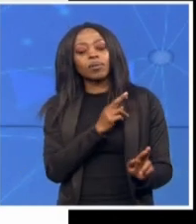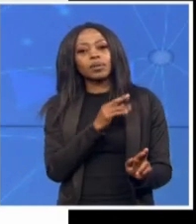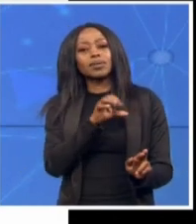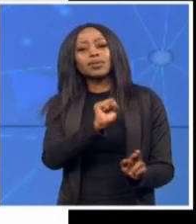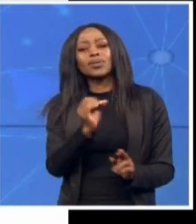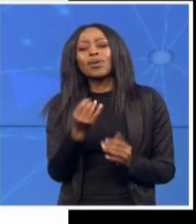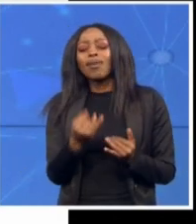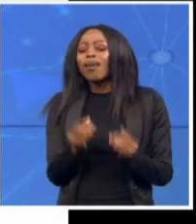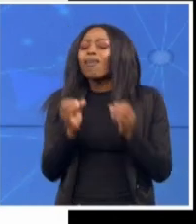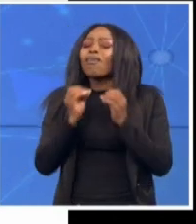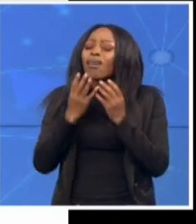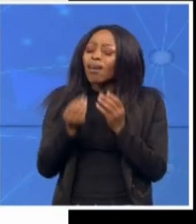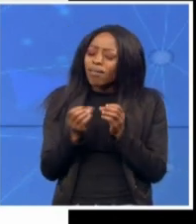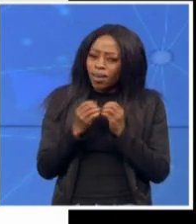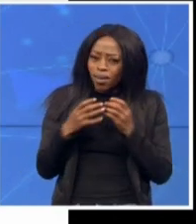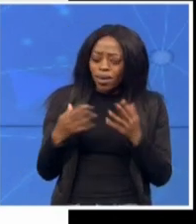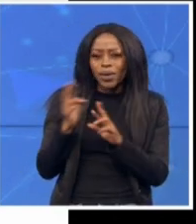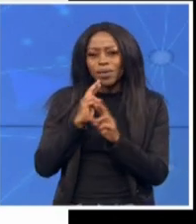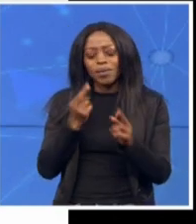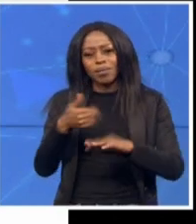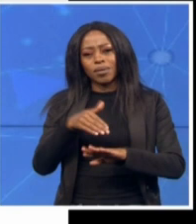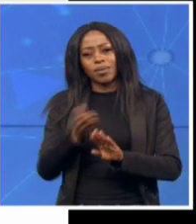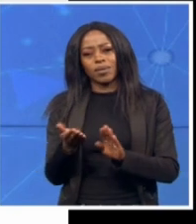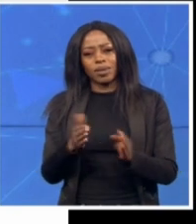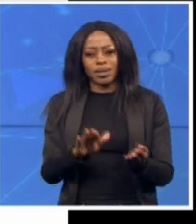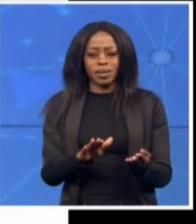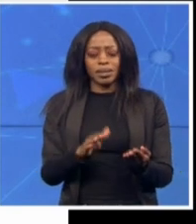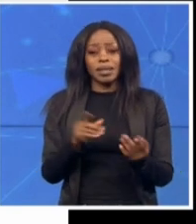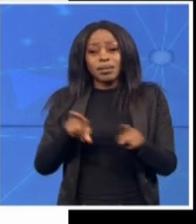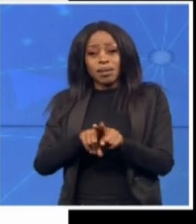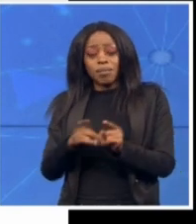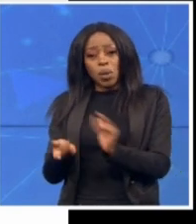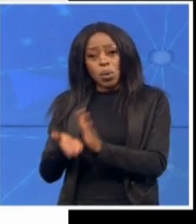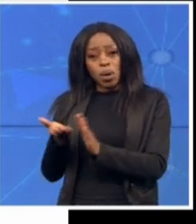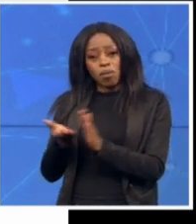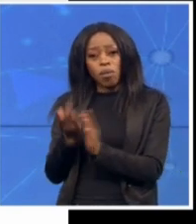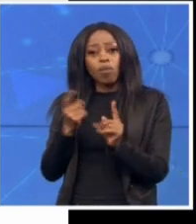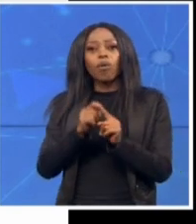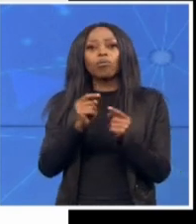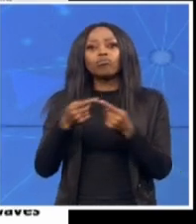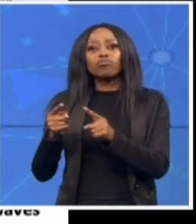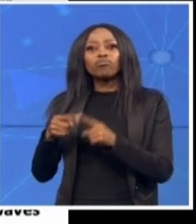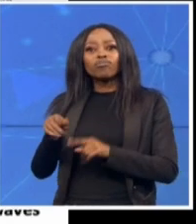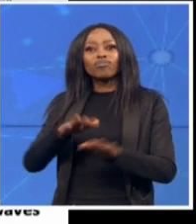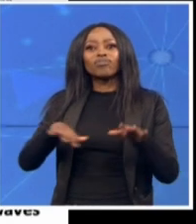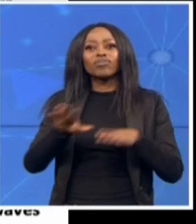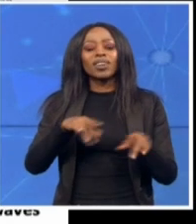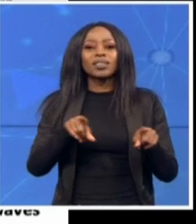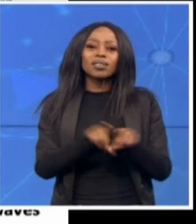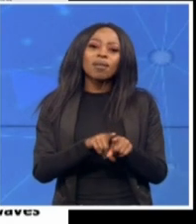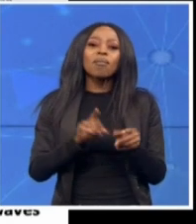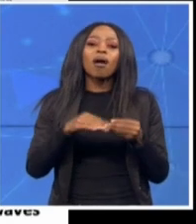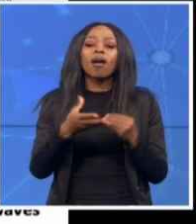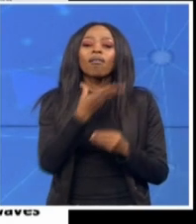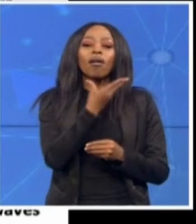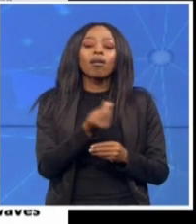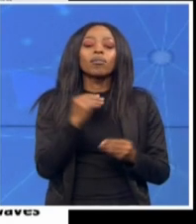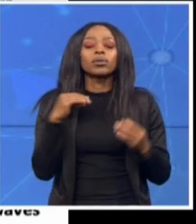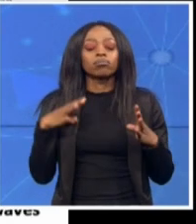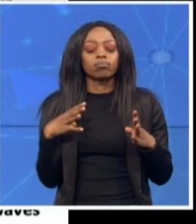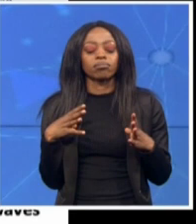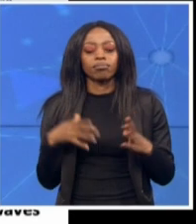just an update of bringing a lot of data from different sources together after the Christmas and holiday period. So what does that take us